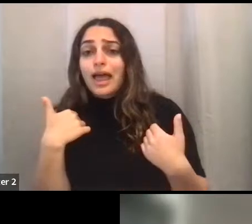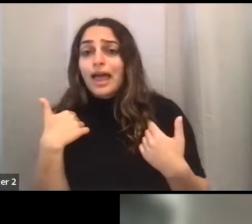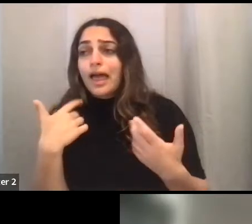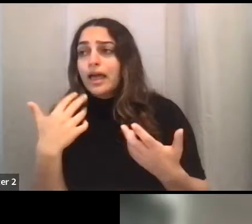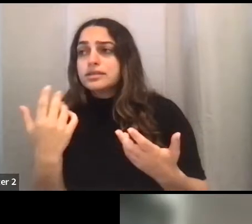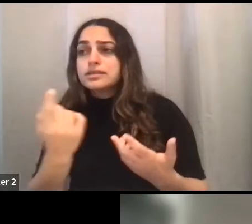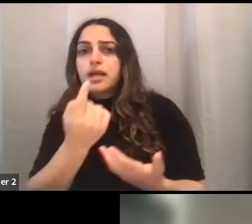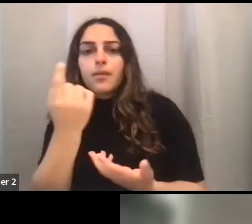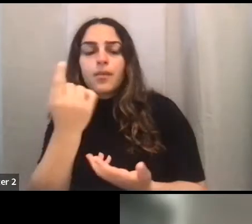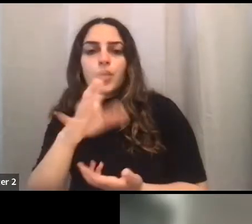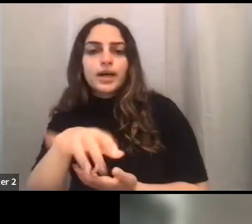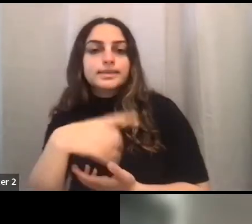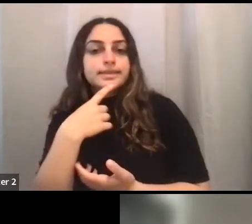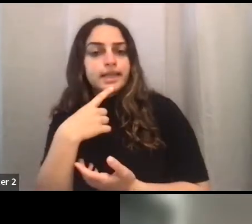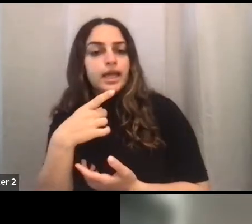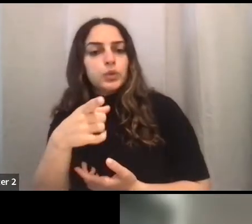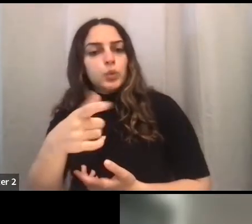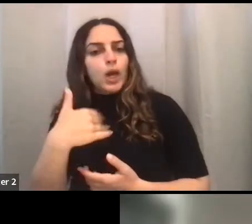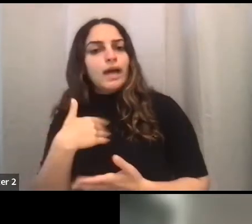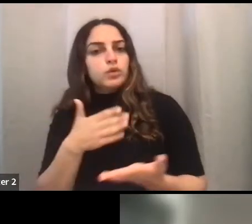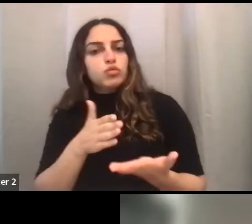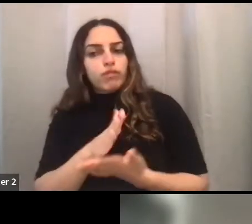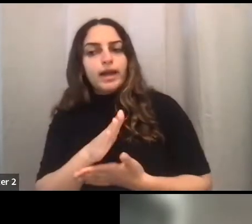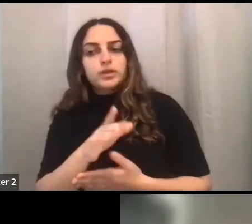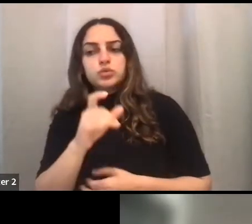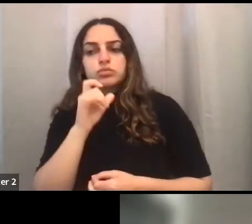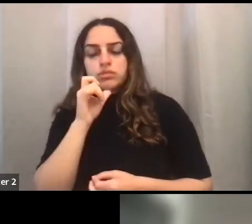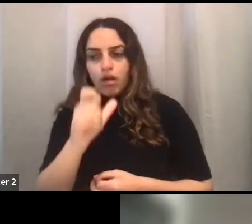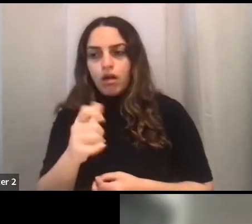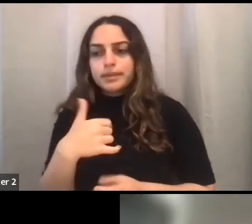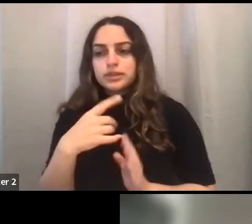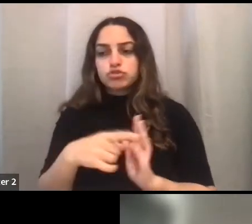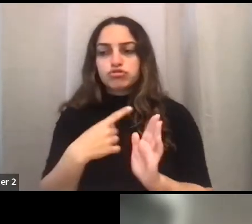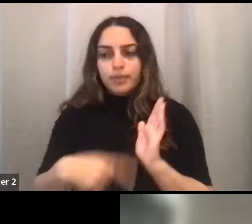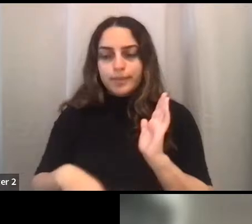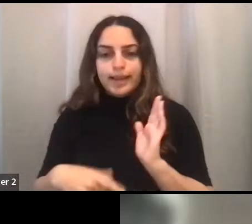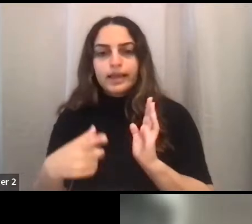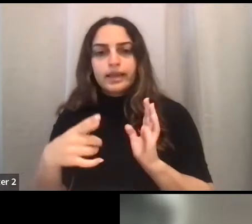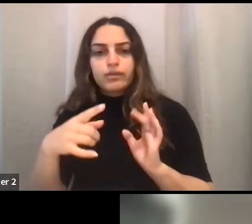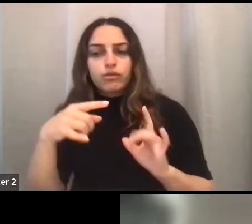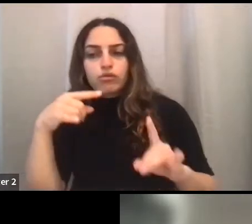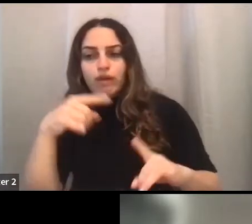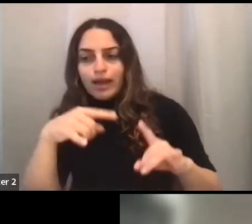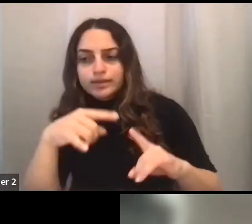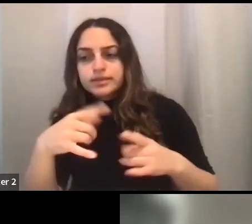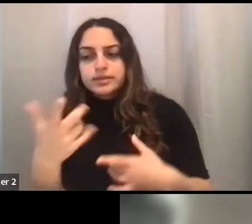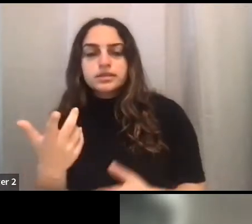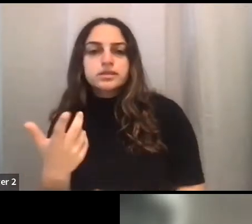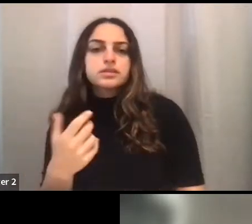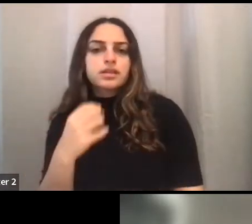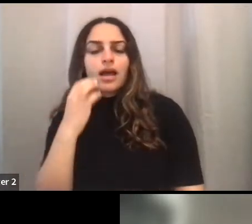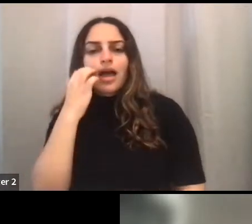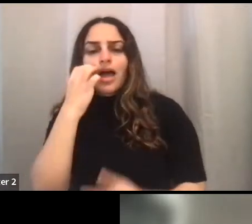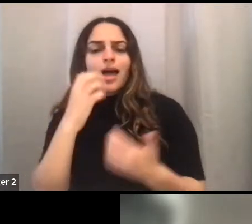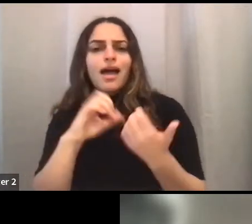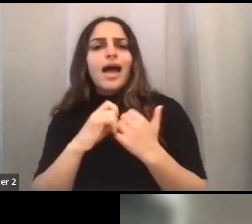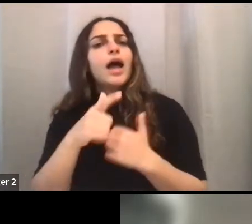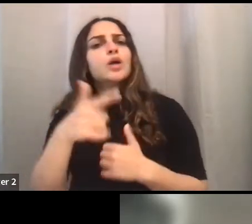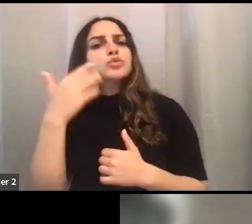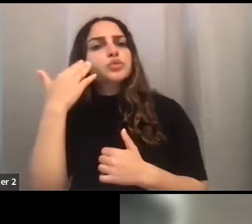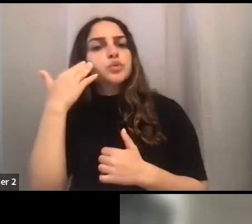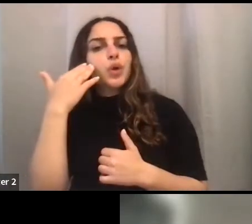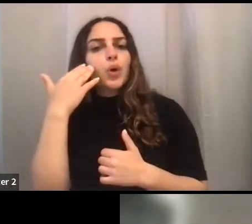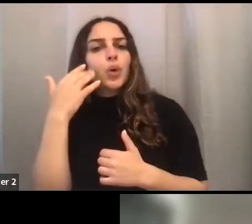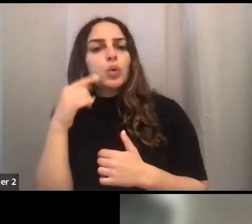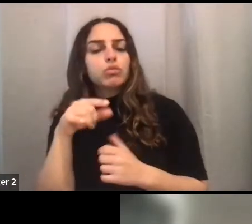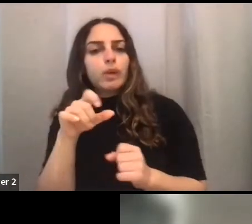said you have the right not to be subject to discrimination or harassment how did you know to come to